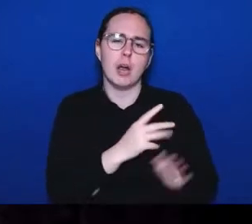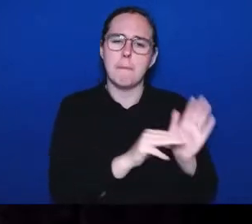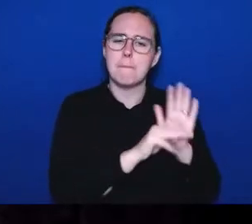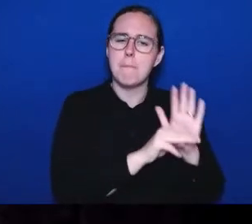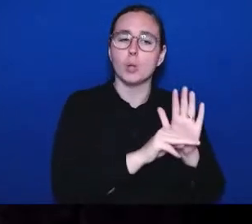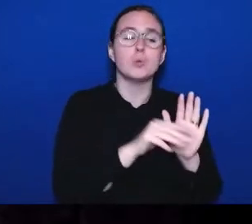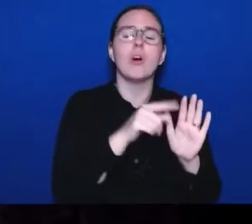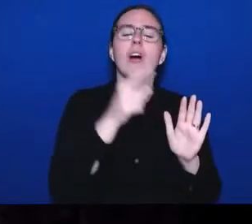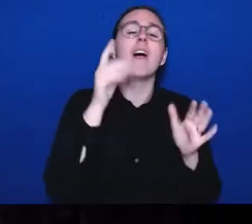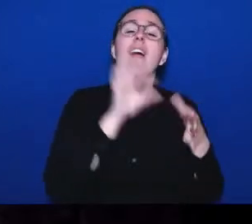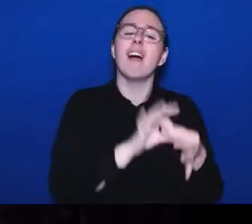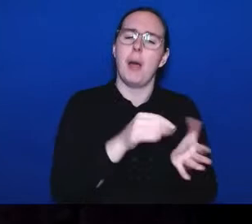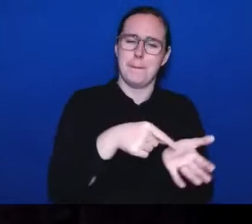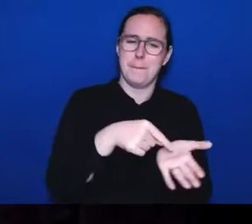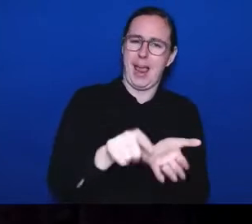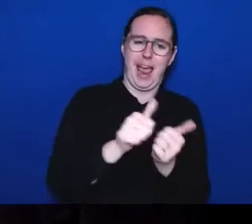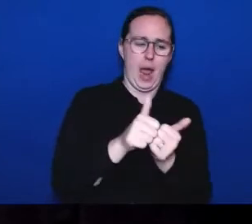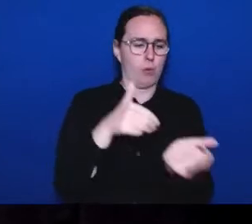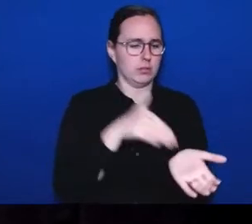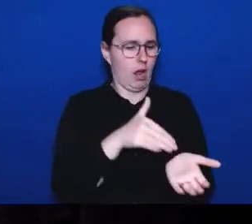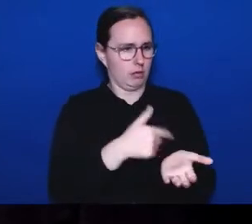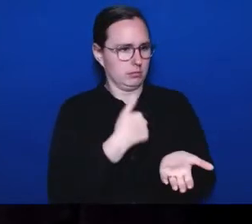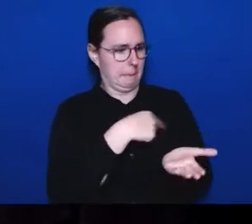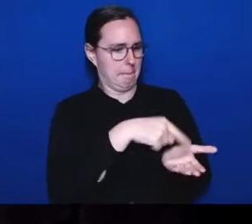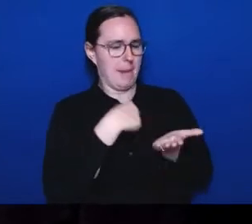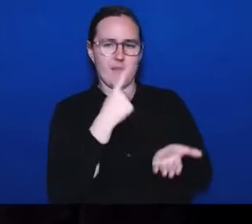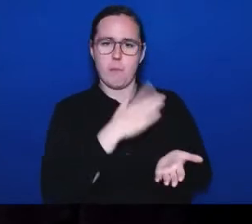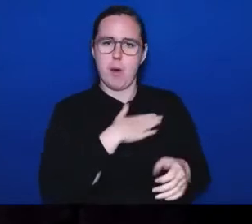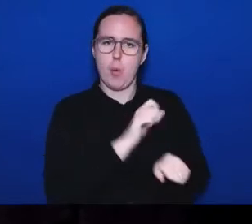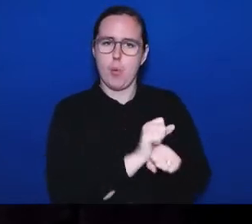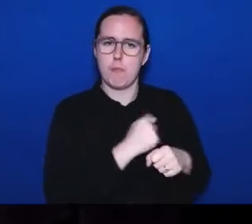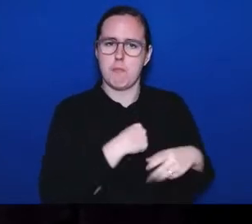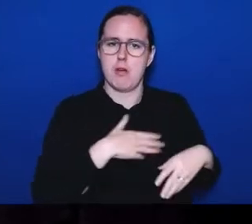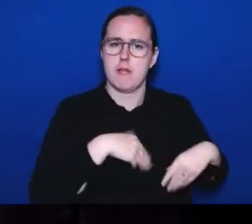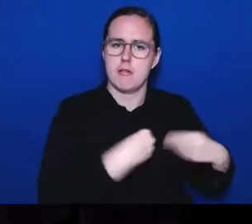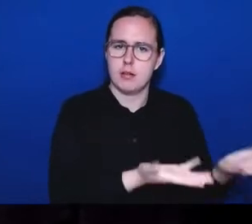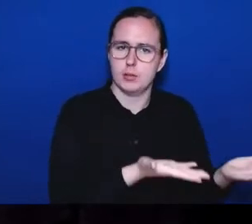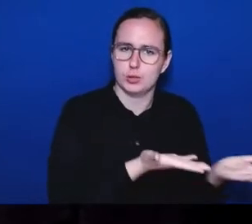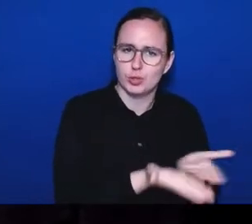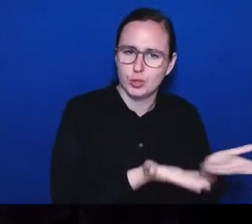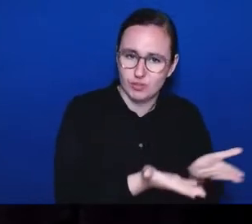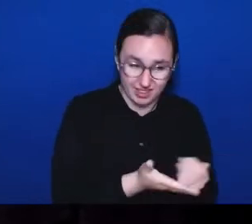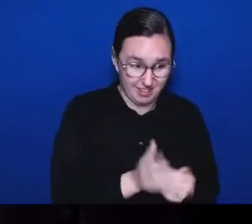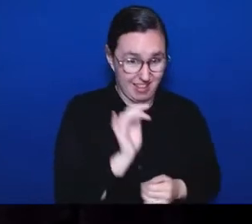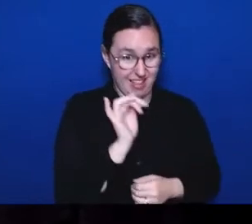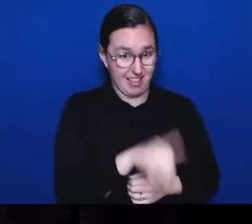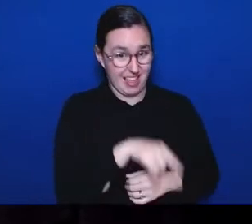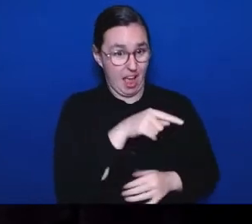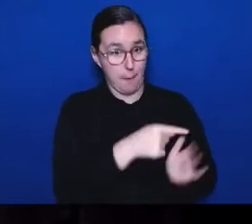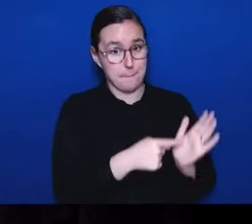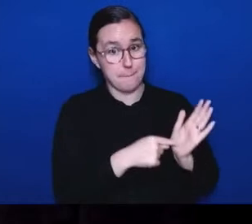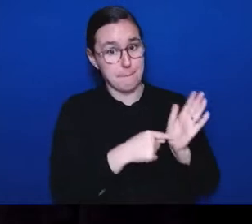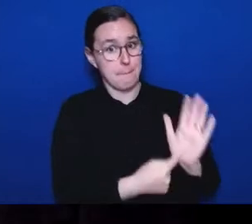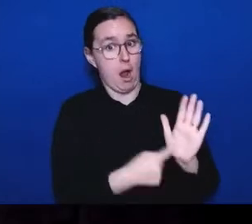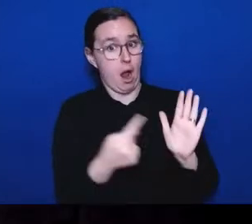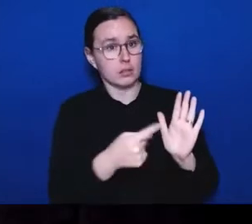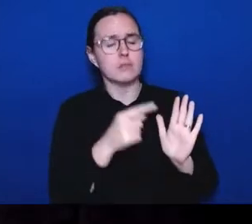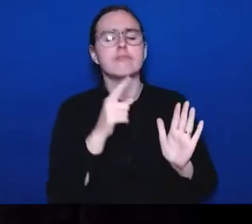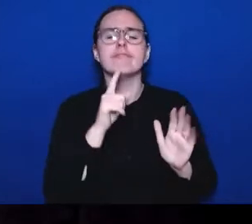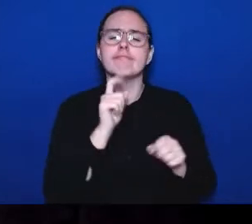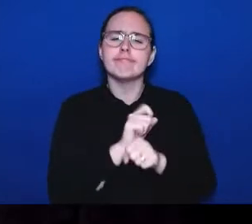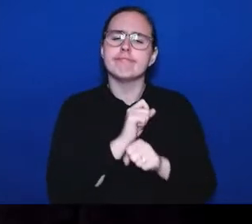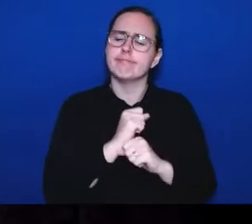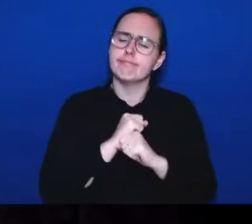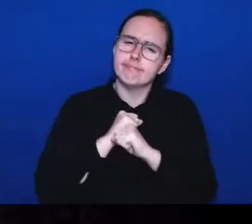family doctors will help protect and strengthen BC's healthcare system by helping to attract new family doctors and retain